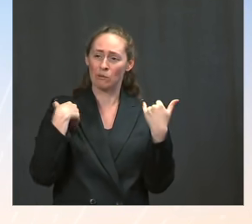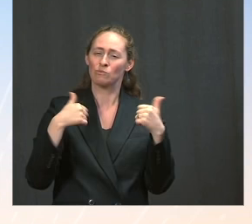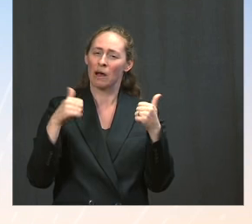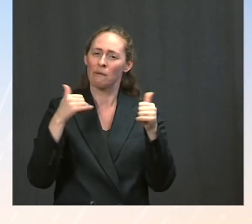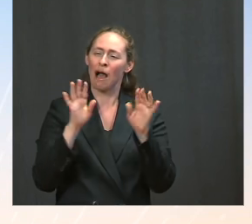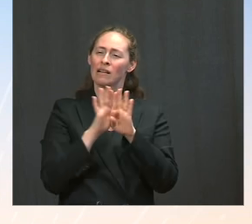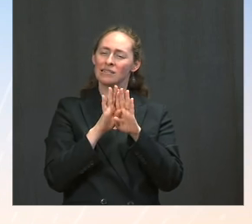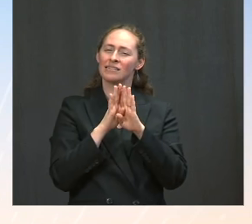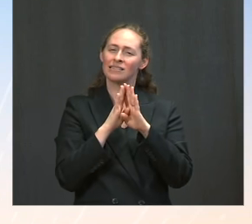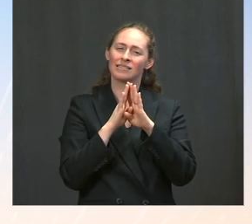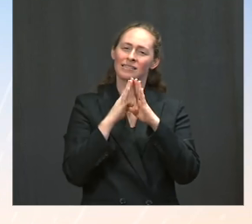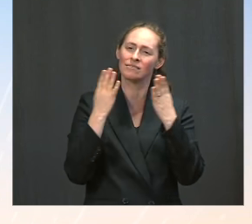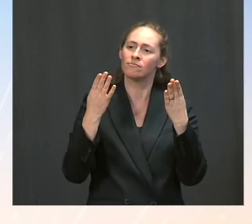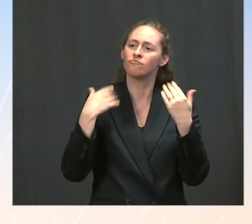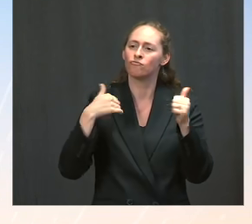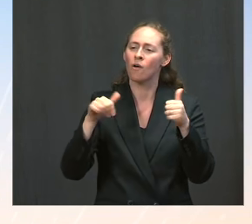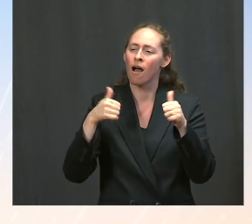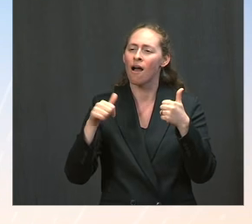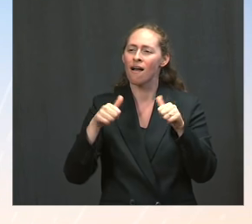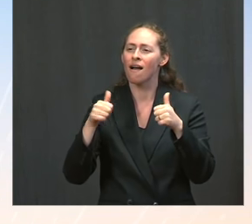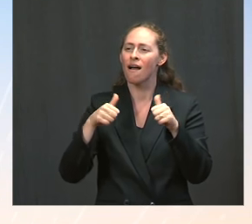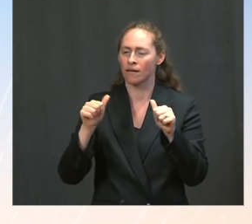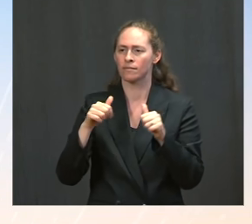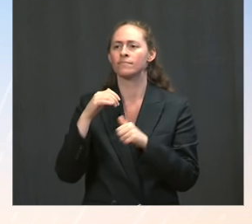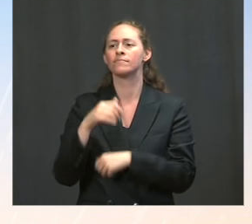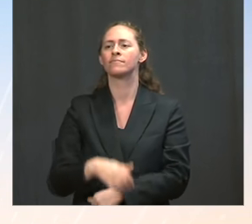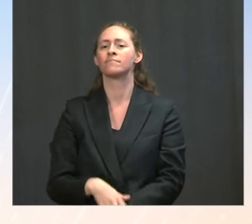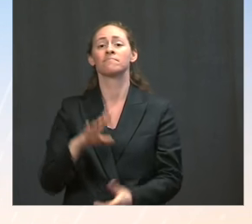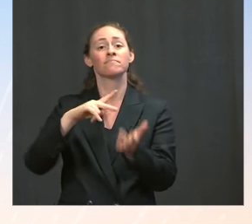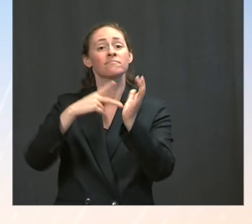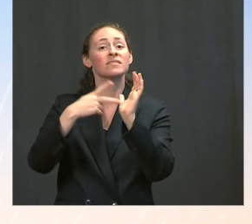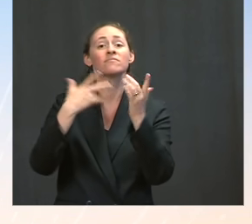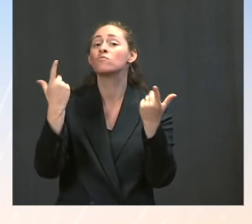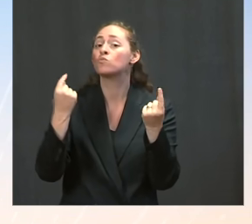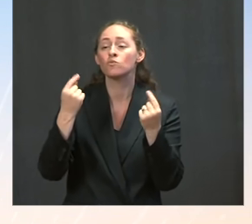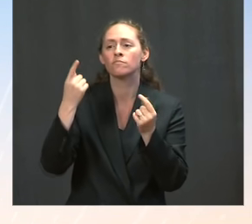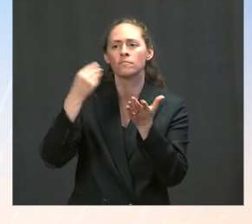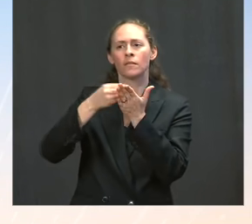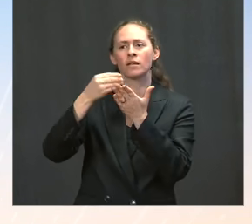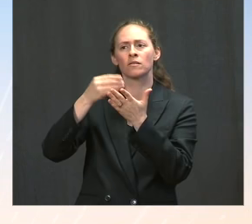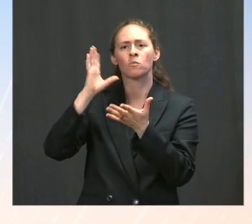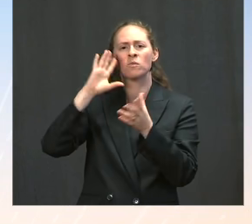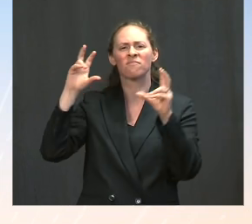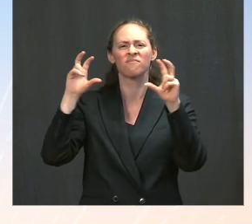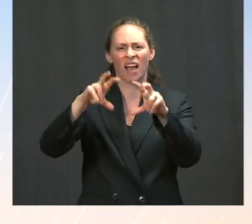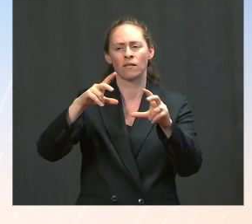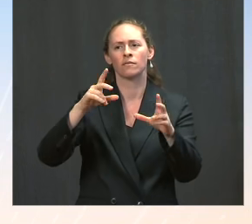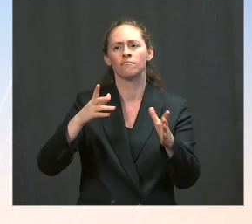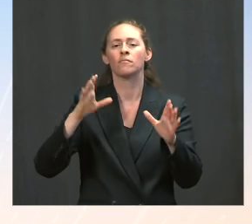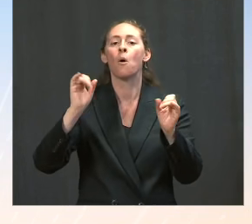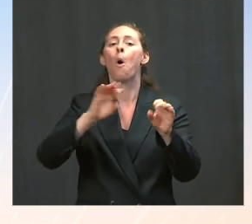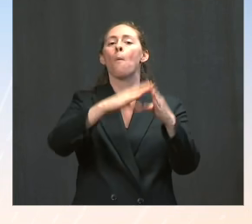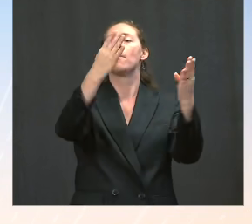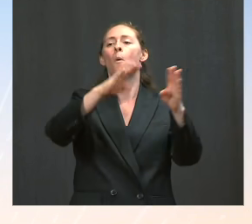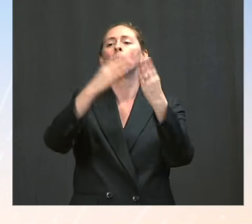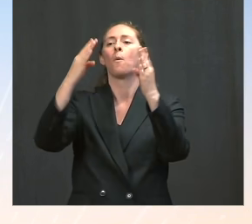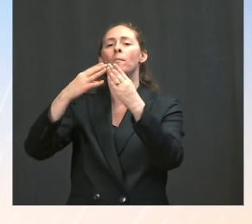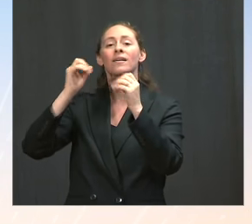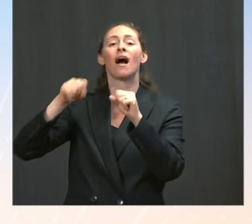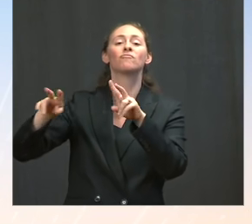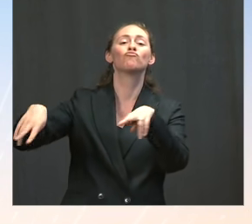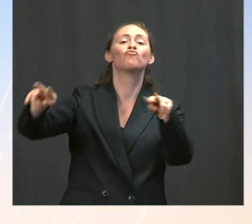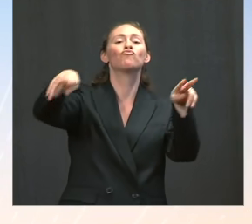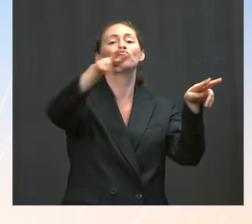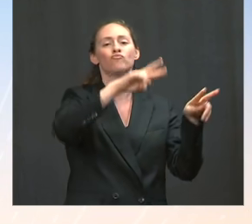intended to do, to help these communities to get back into the business of tourism and travel. Kelly? How would you